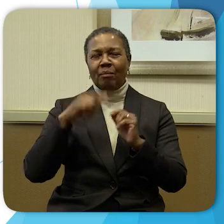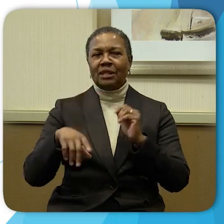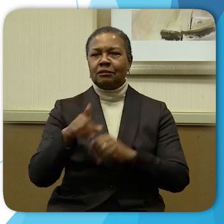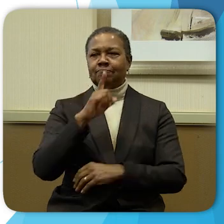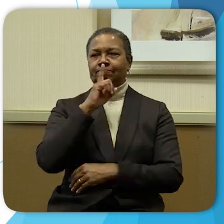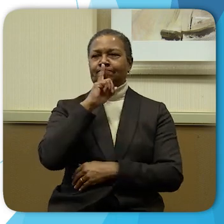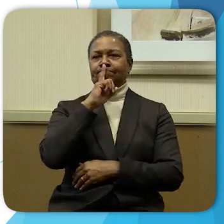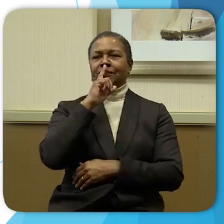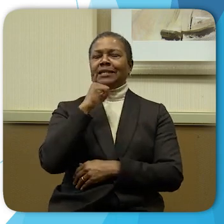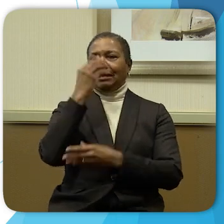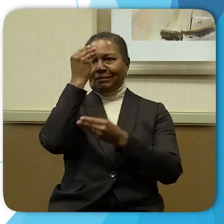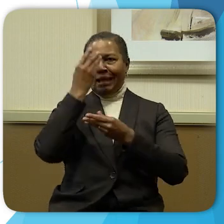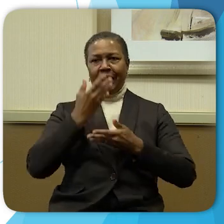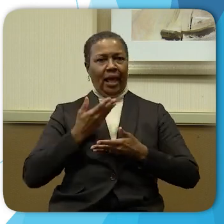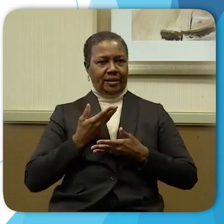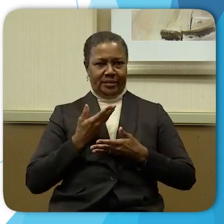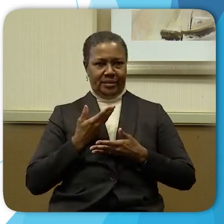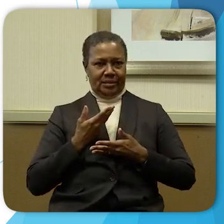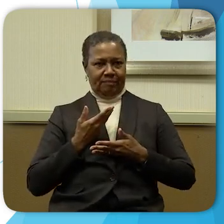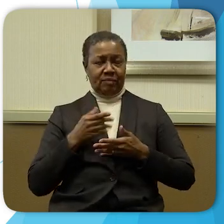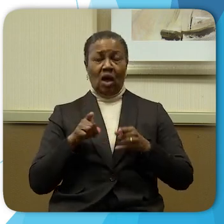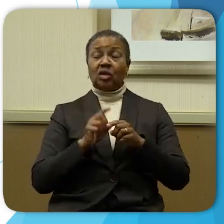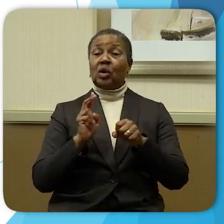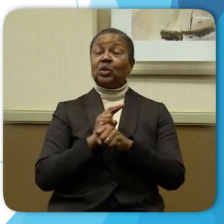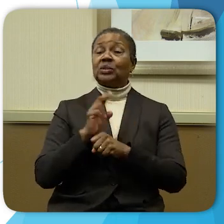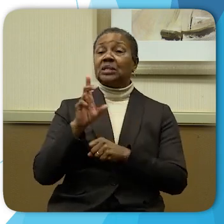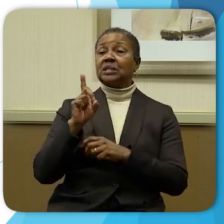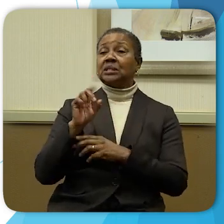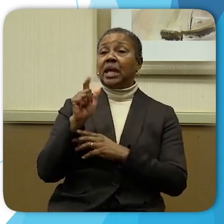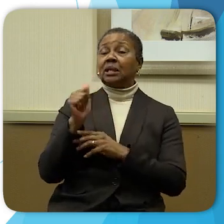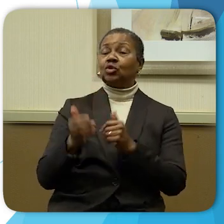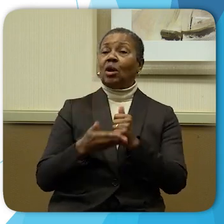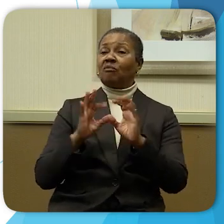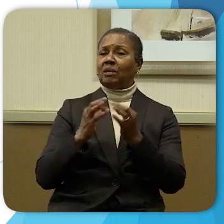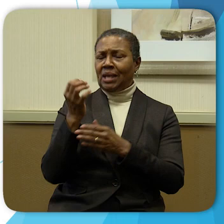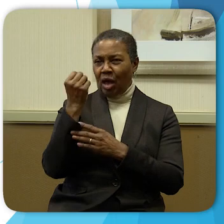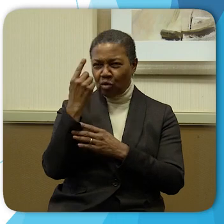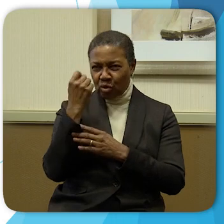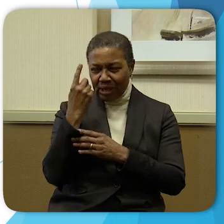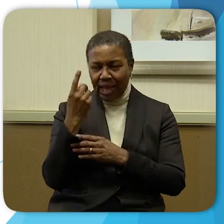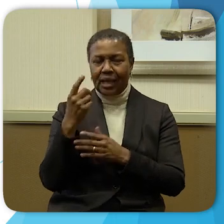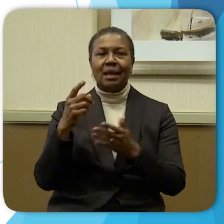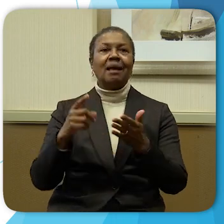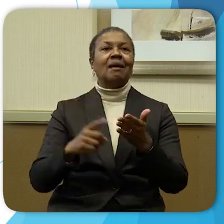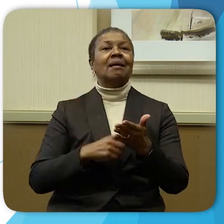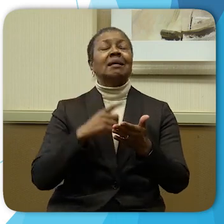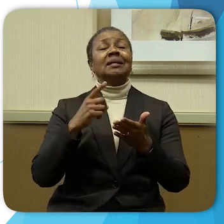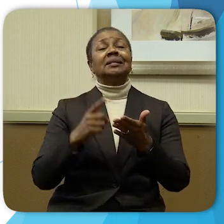telling us. And I also use this data to help families understand, because sometimes